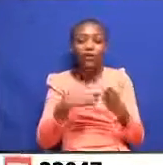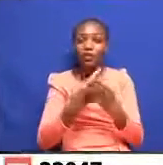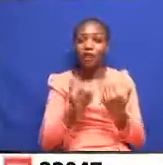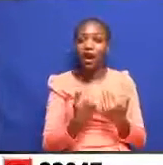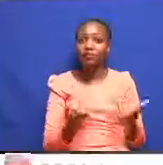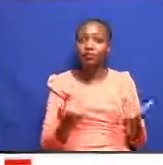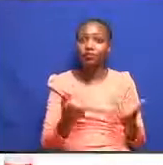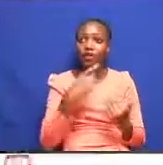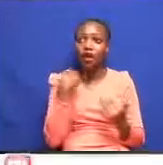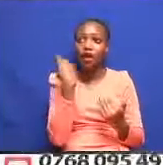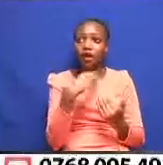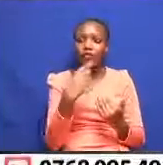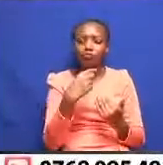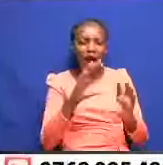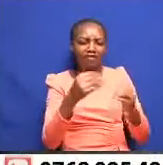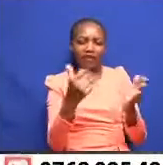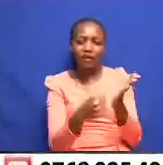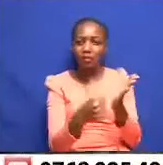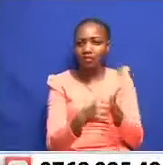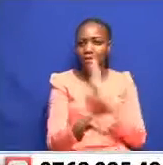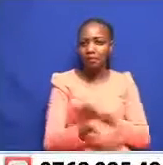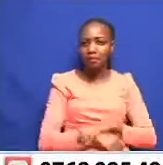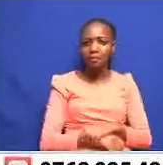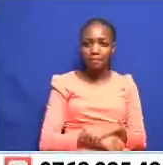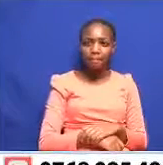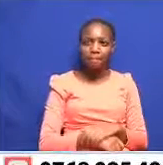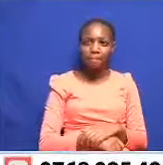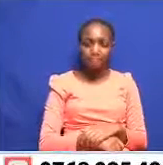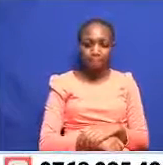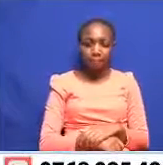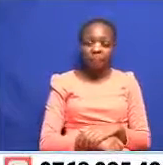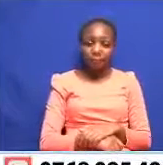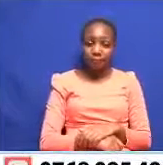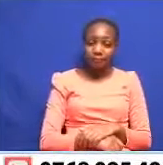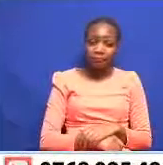caused a lot of problems. Zamadi ni taarifa ambayo